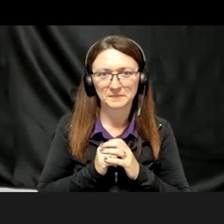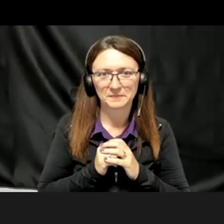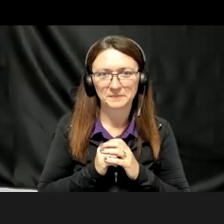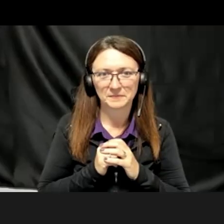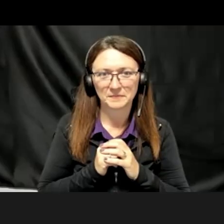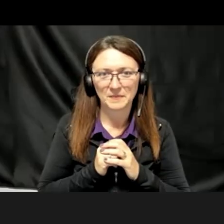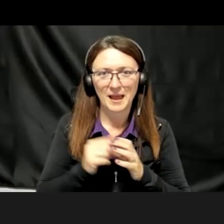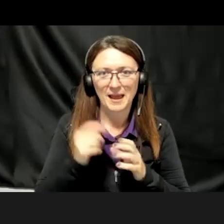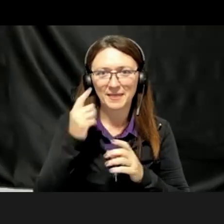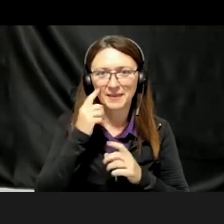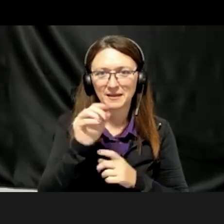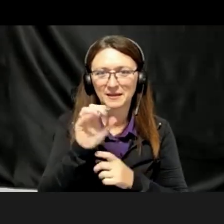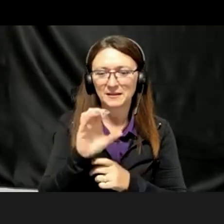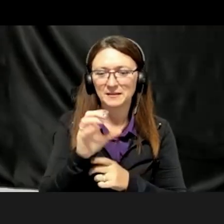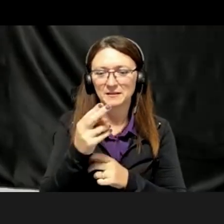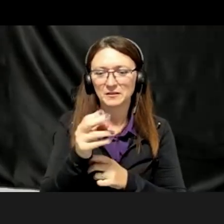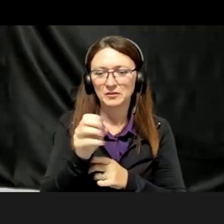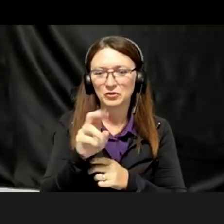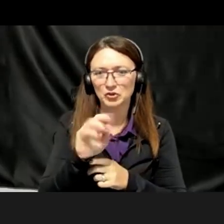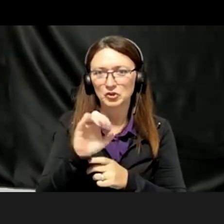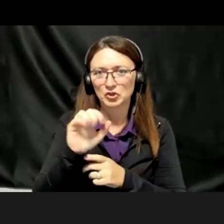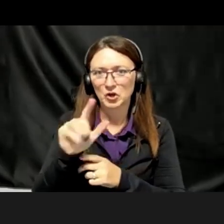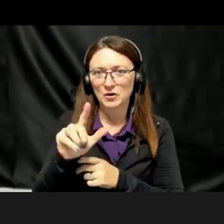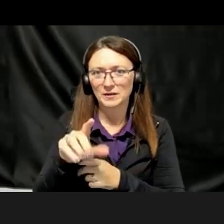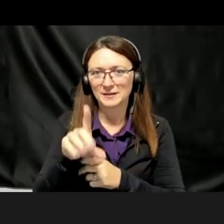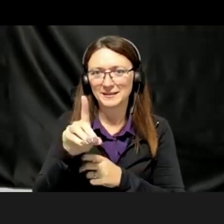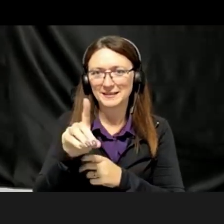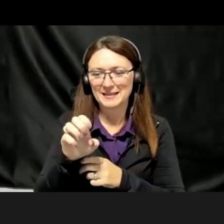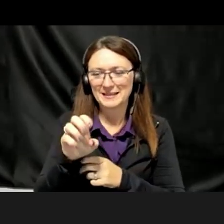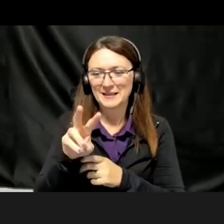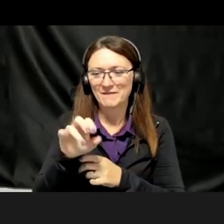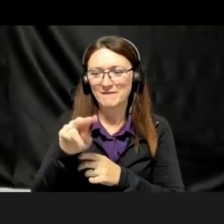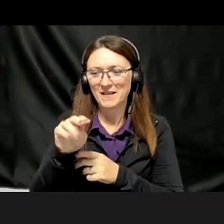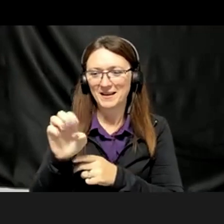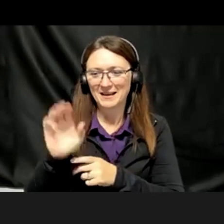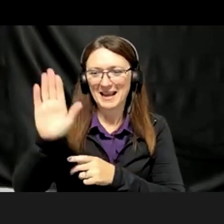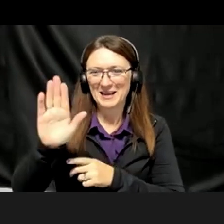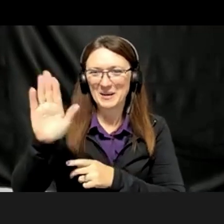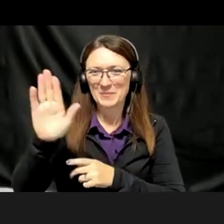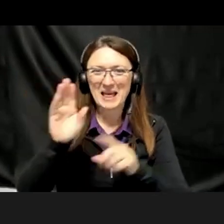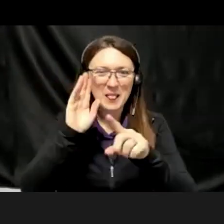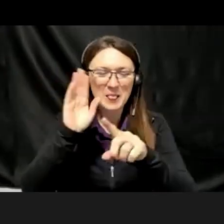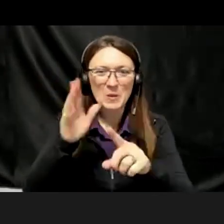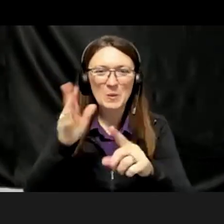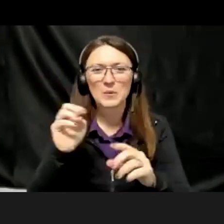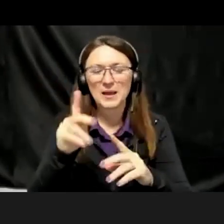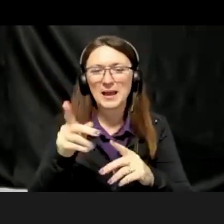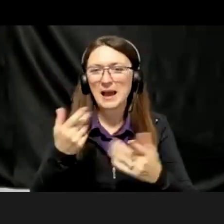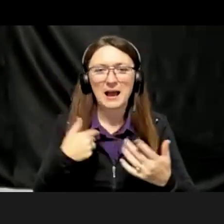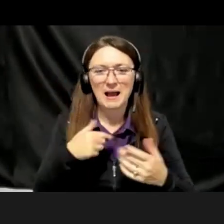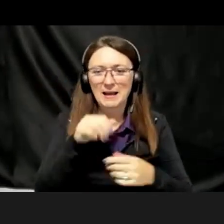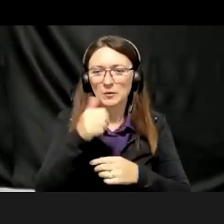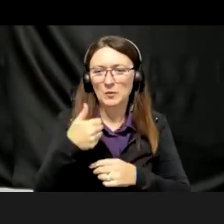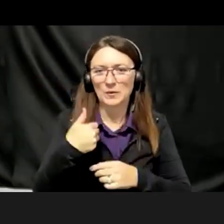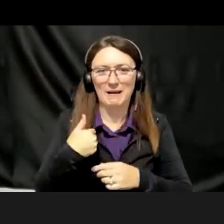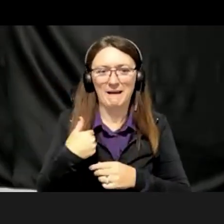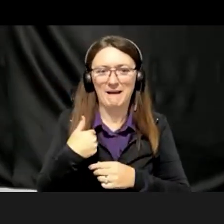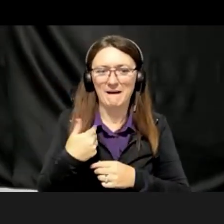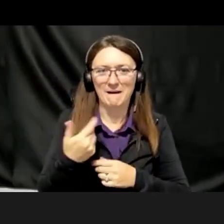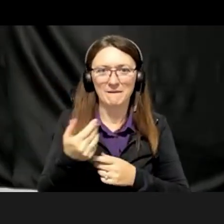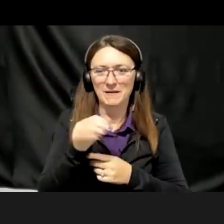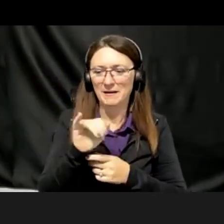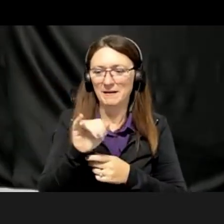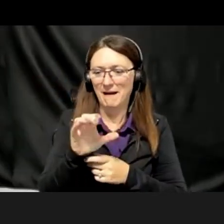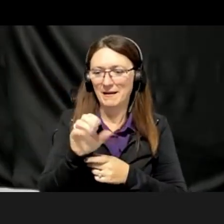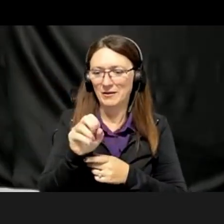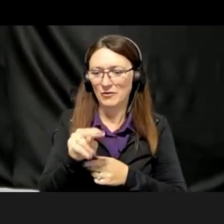I believe Cheryl Devine's put her hand up. Hi, Cheryl. Hi, I don't have an icon on the side. It